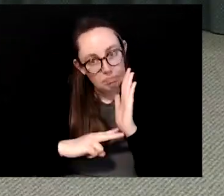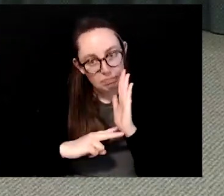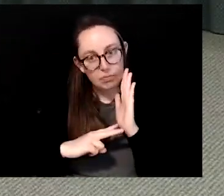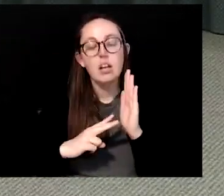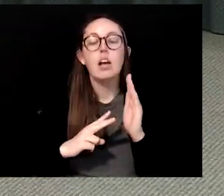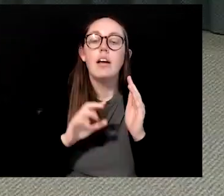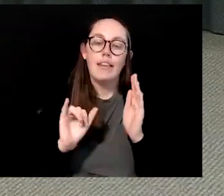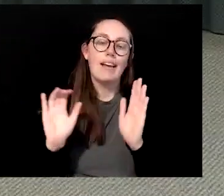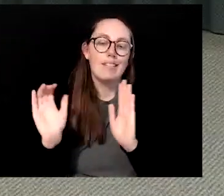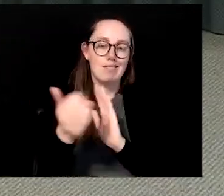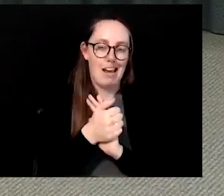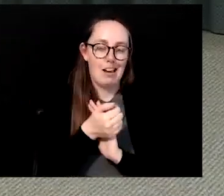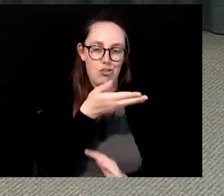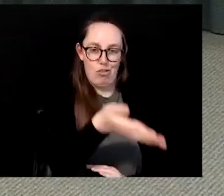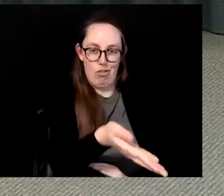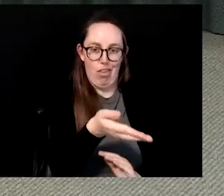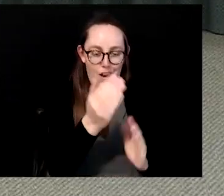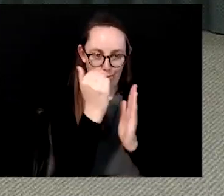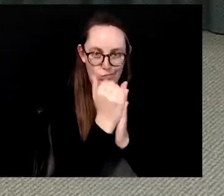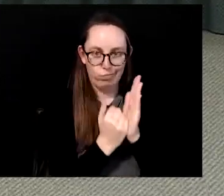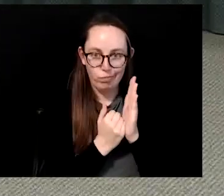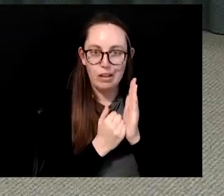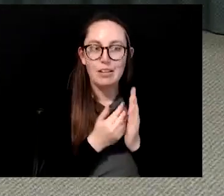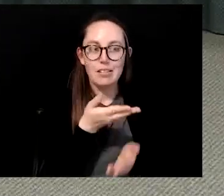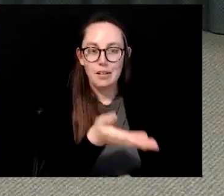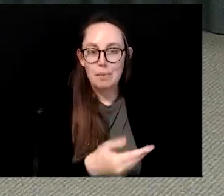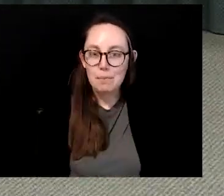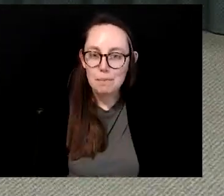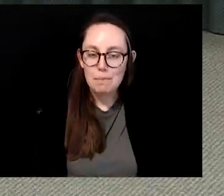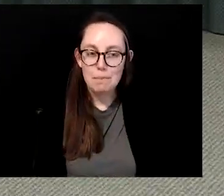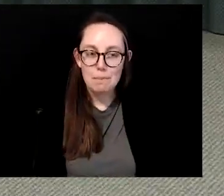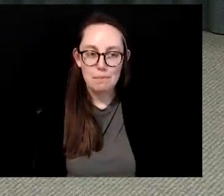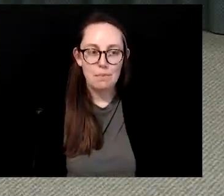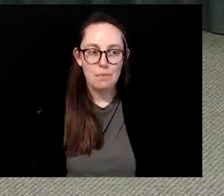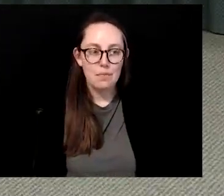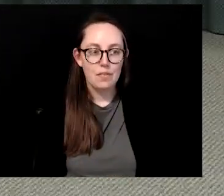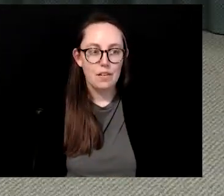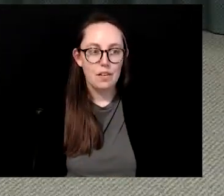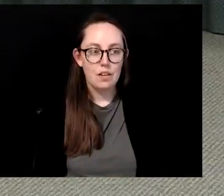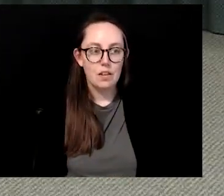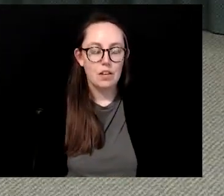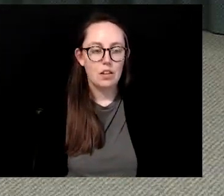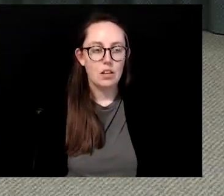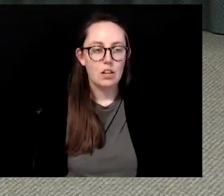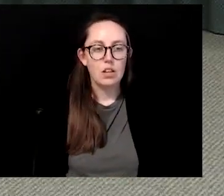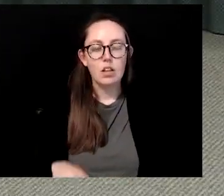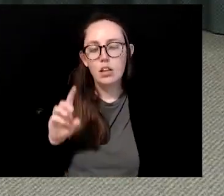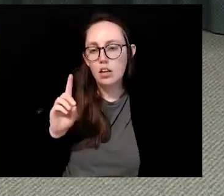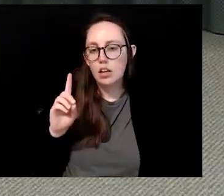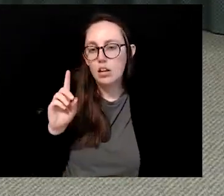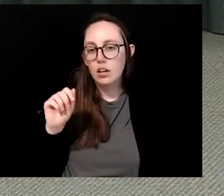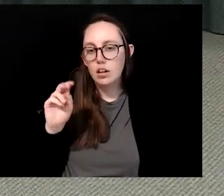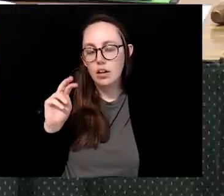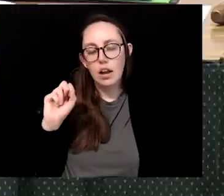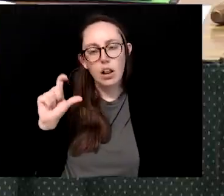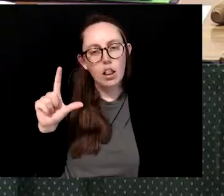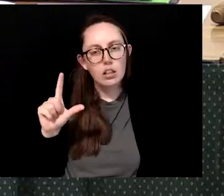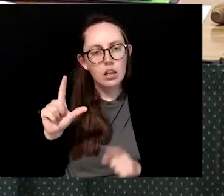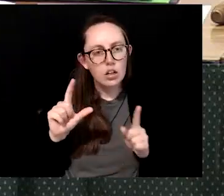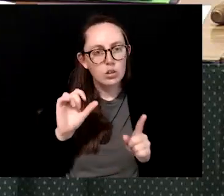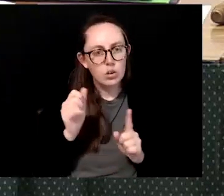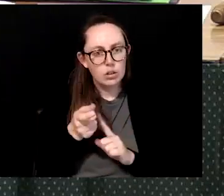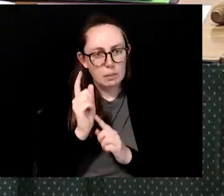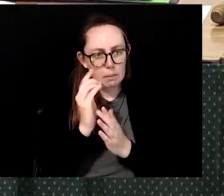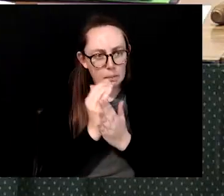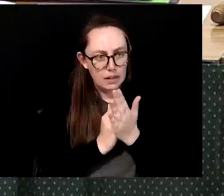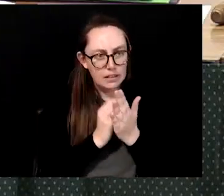that was read um thank you for that uh Daniel I guess like minutes are in draft until such a time as they're